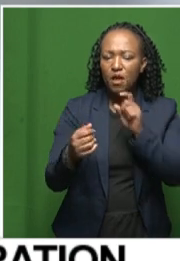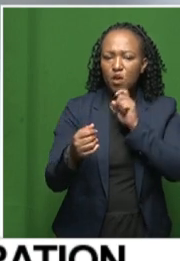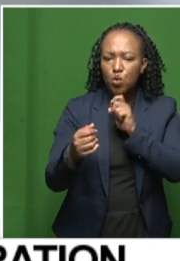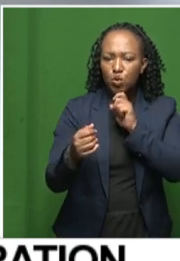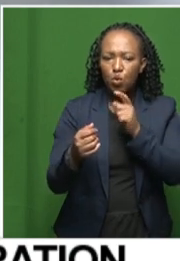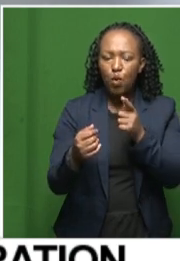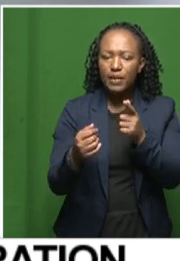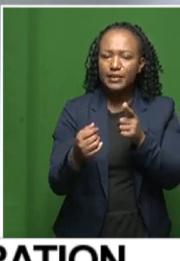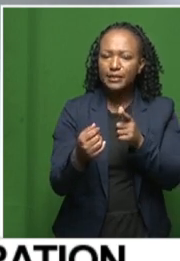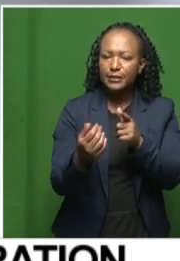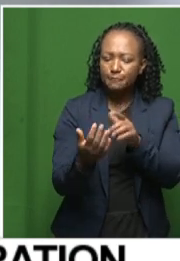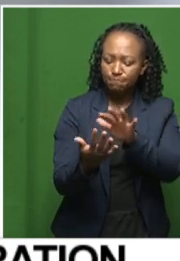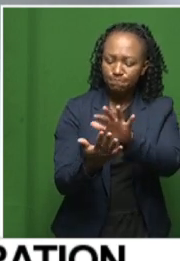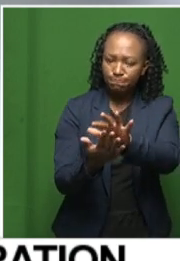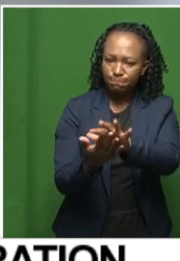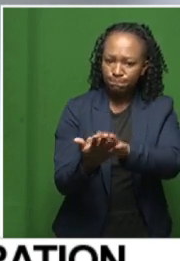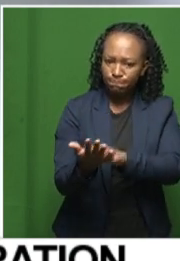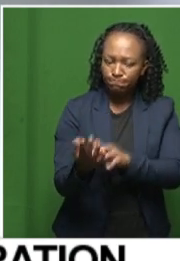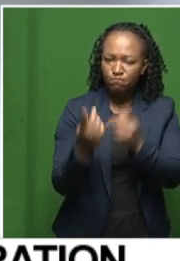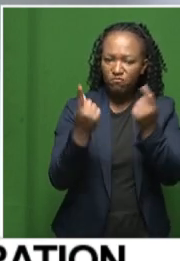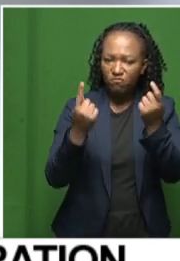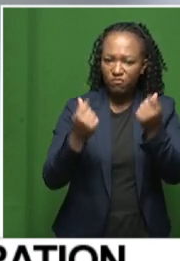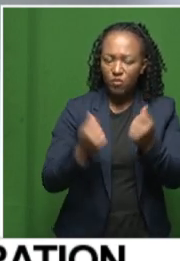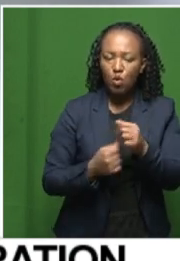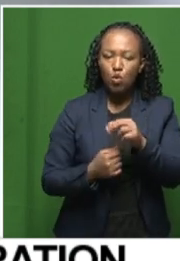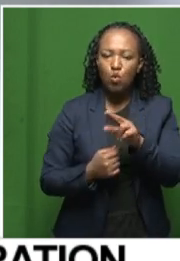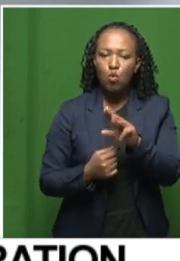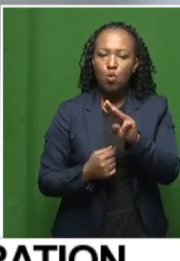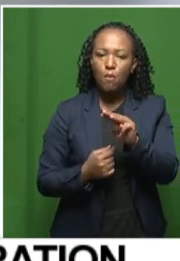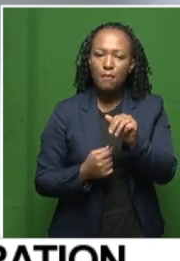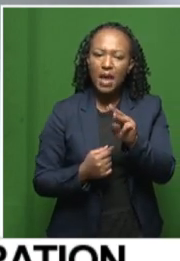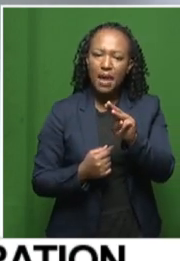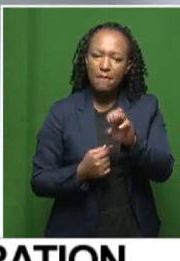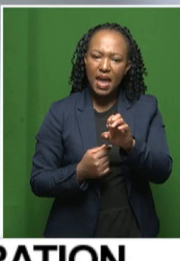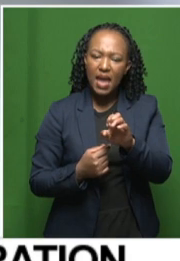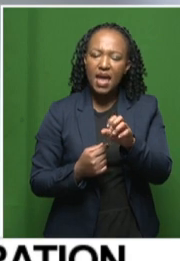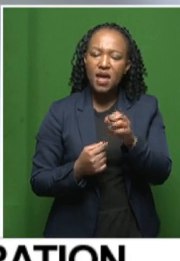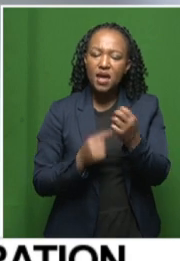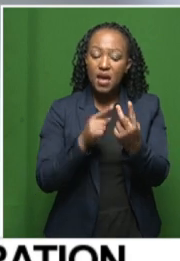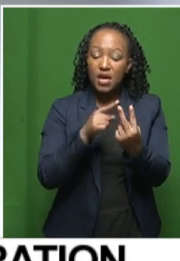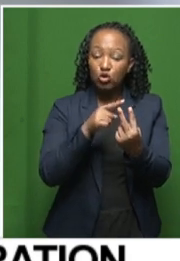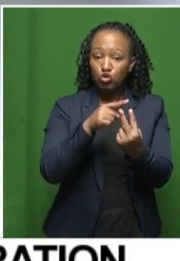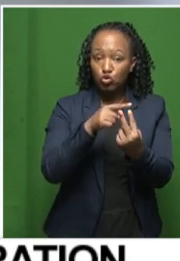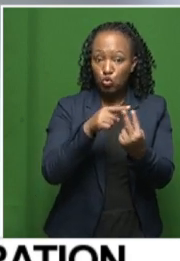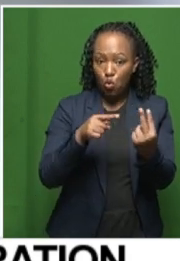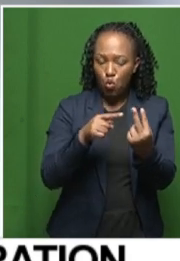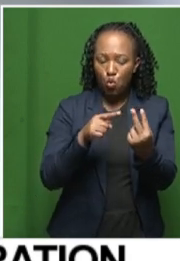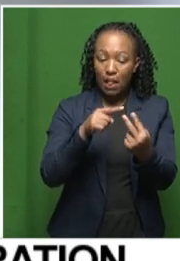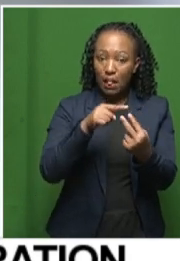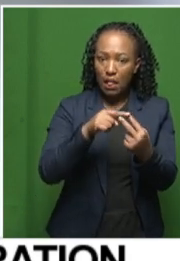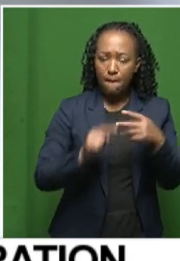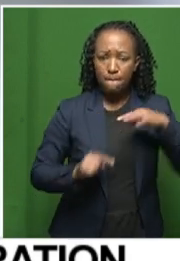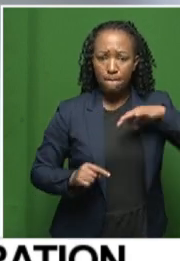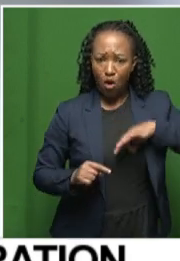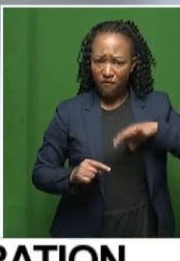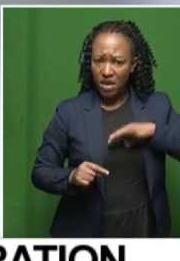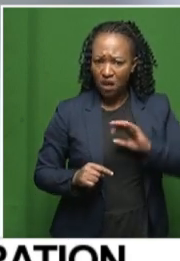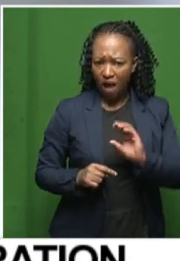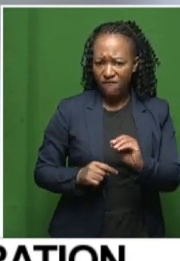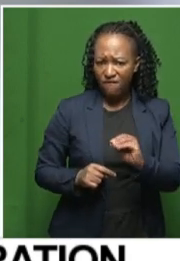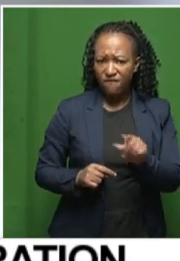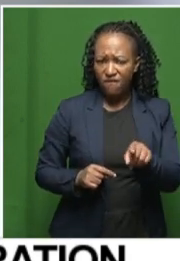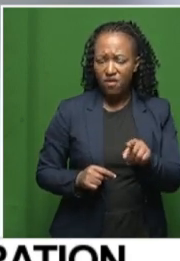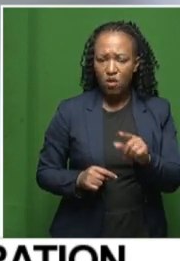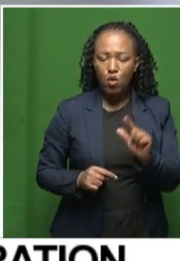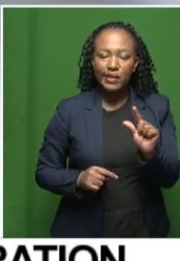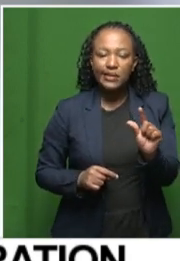sheet. Umeme is also one of two utilities on the continent that is profitable. So again, that